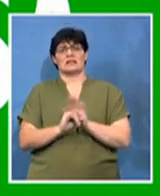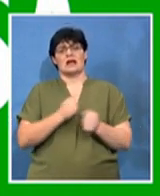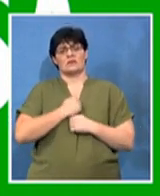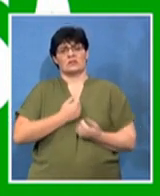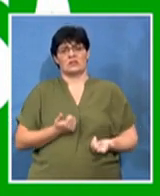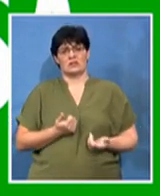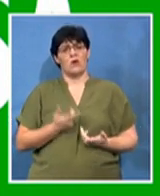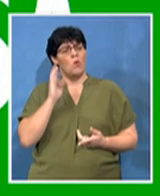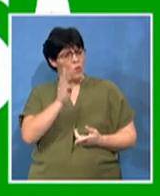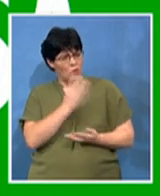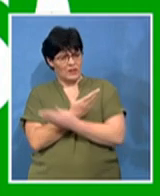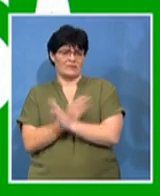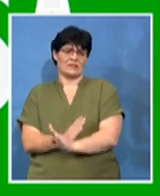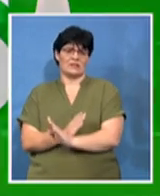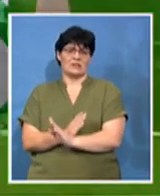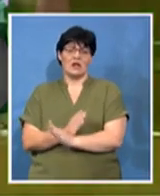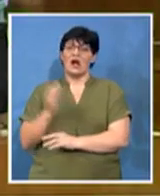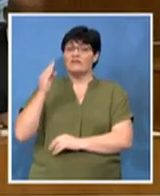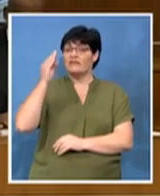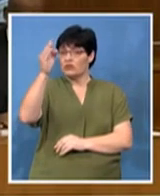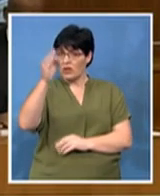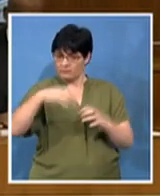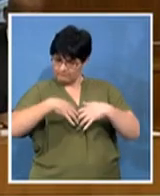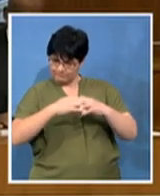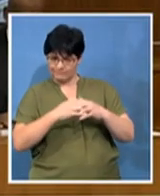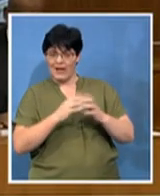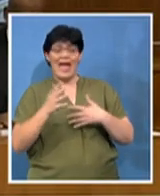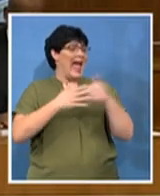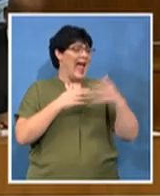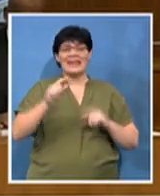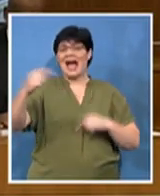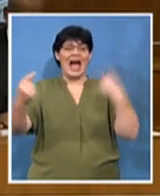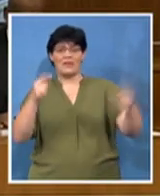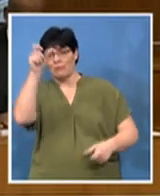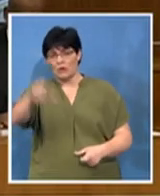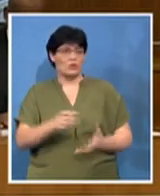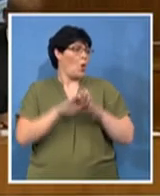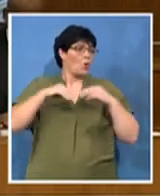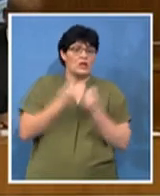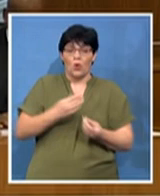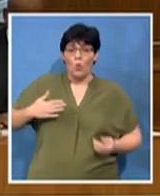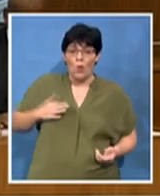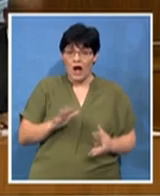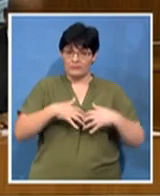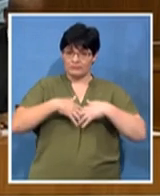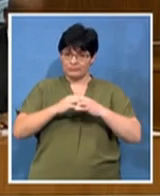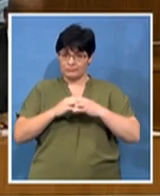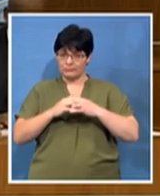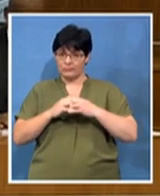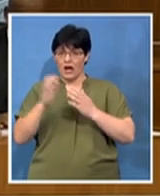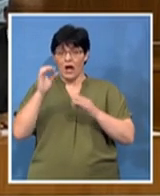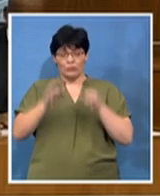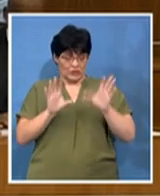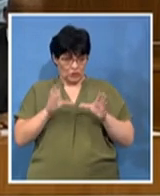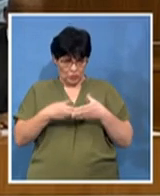set a precedent that any other person or any other organization that wishes to register a political party does not have to go through what we are going